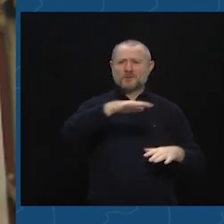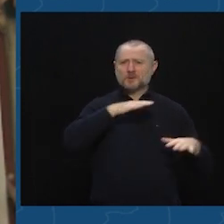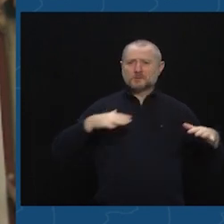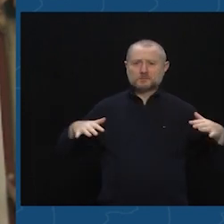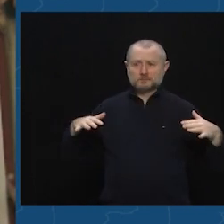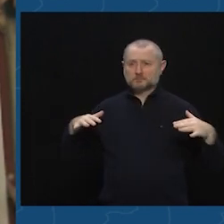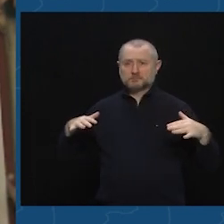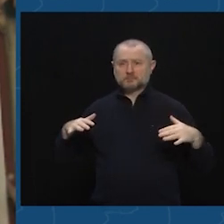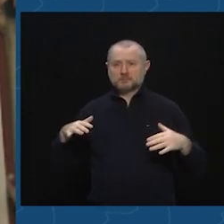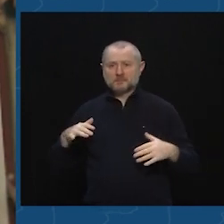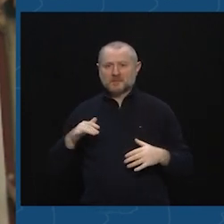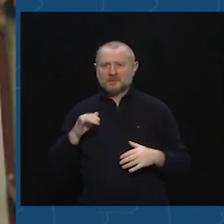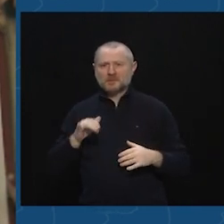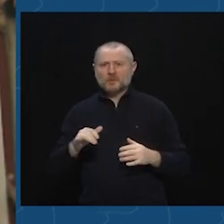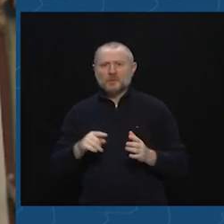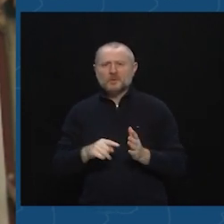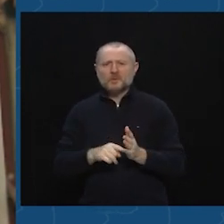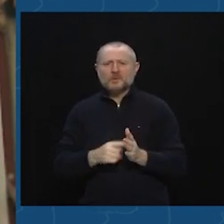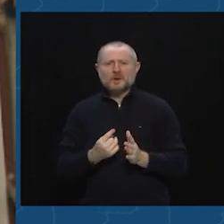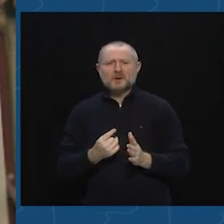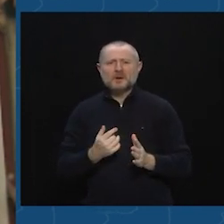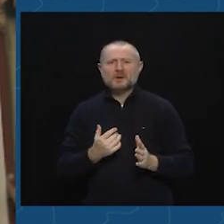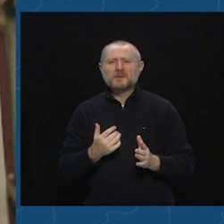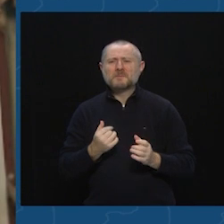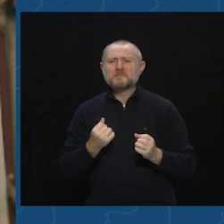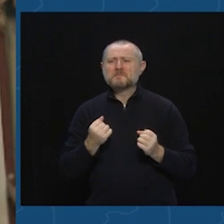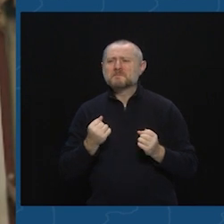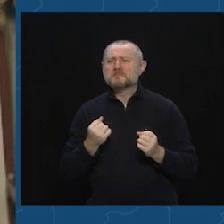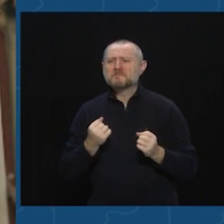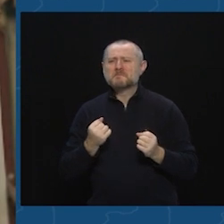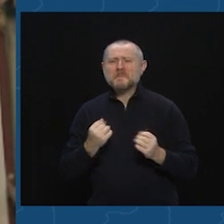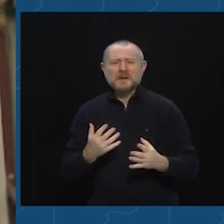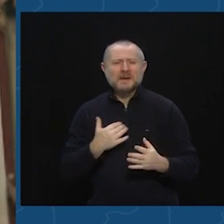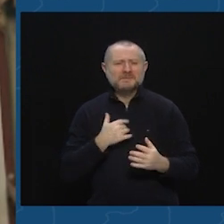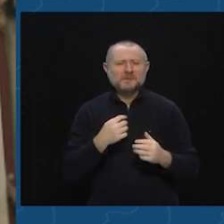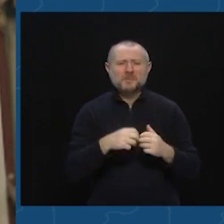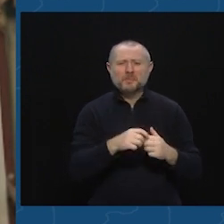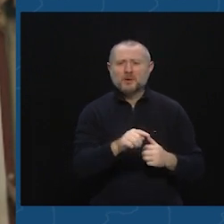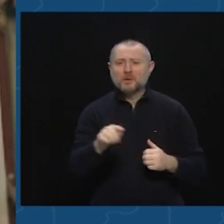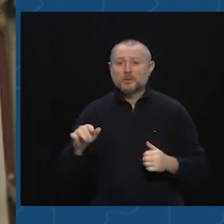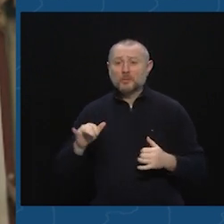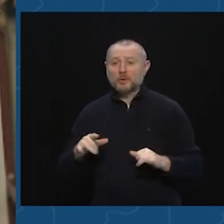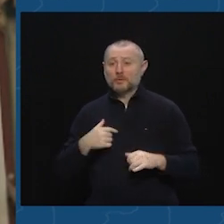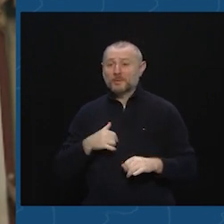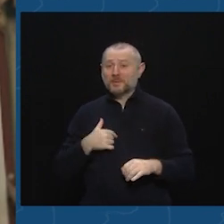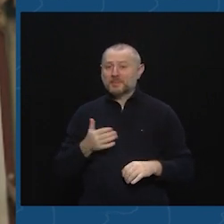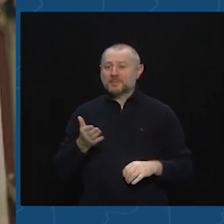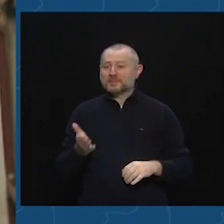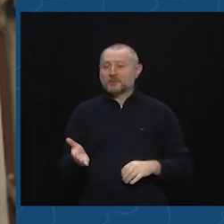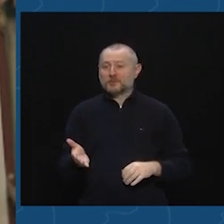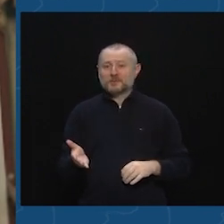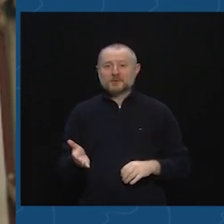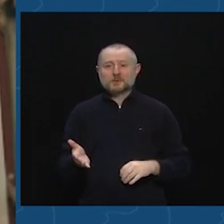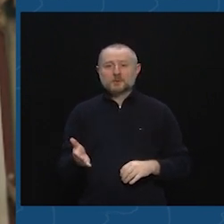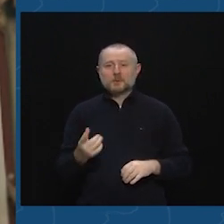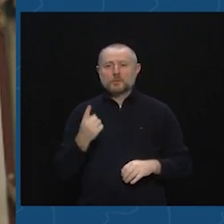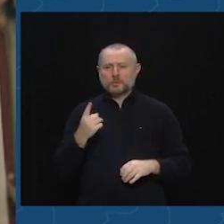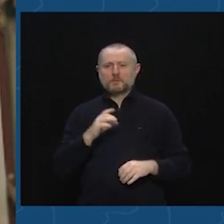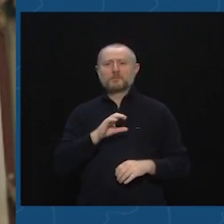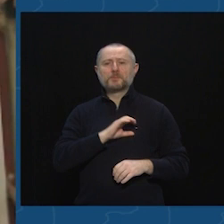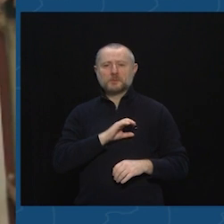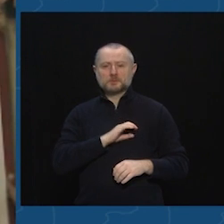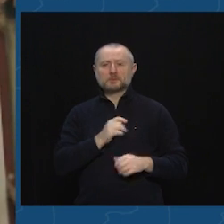of many problems. While I was there at the hospital, one of the police officials who's now in charge of the